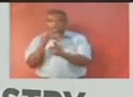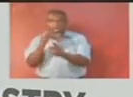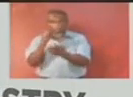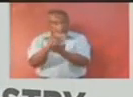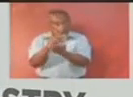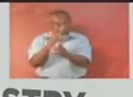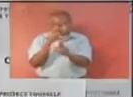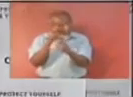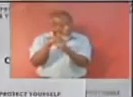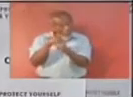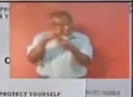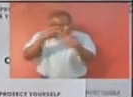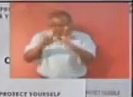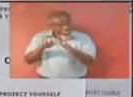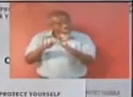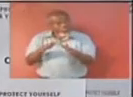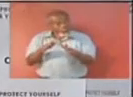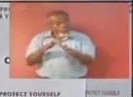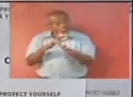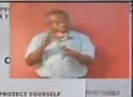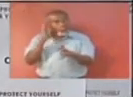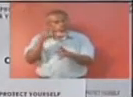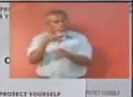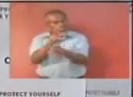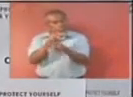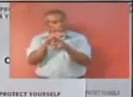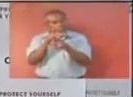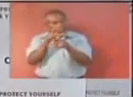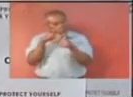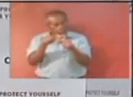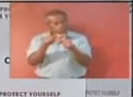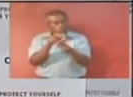you. And thank you, Dr. Wheeler. We now go to Newsday.